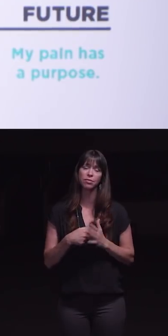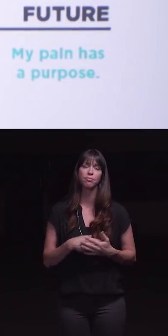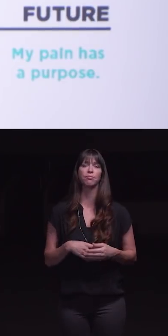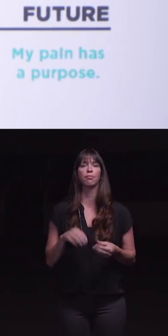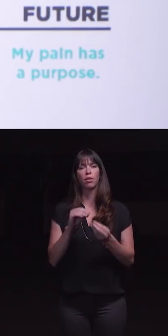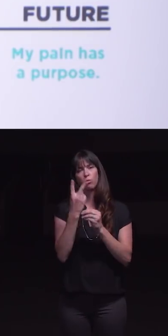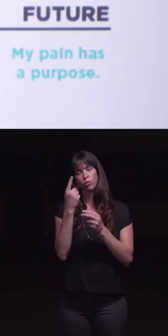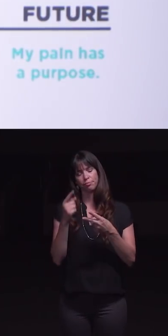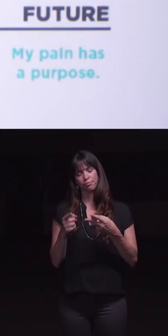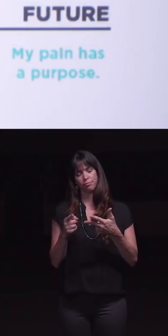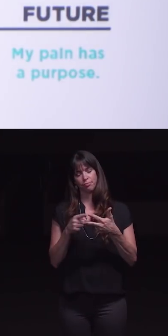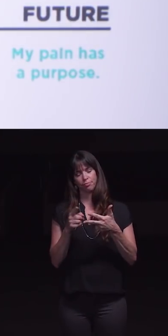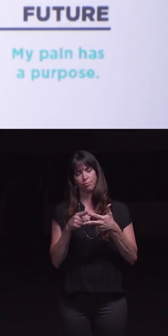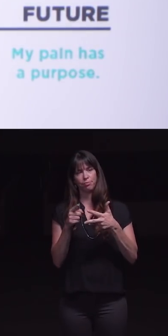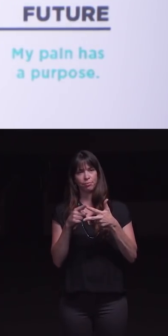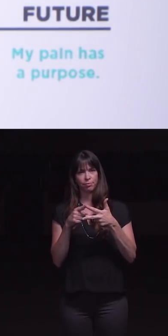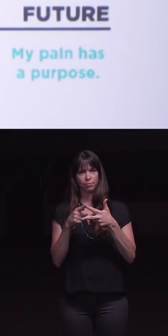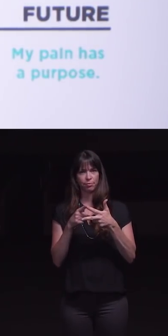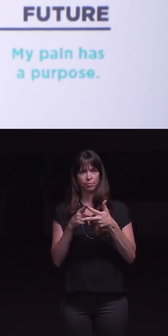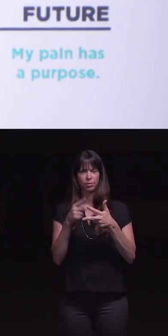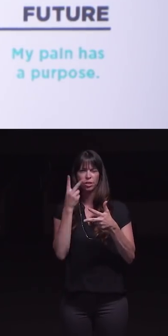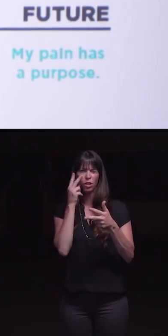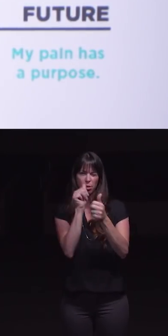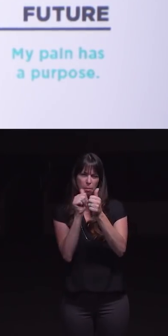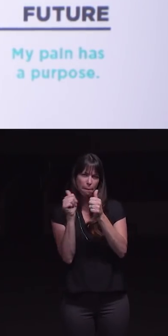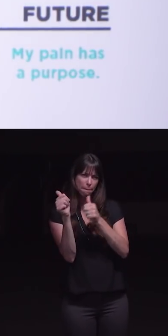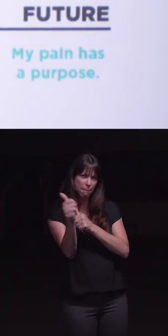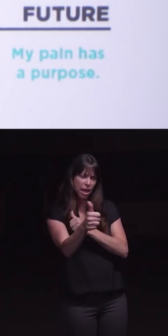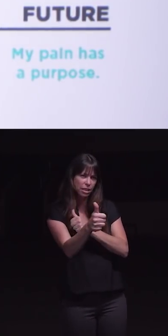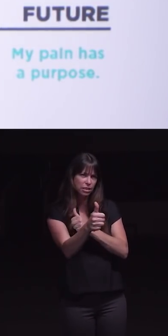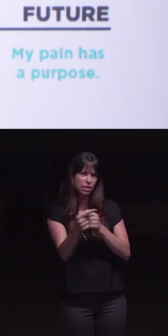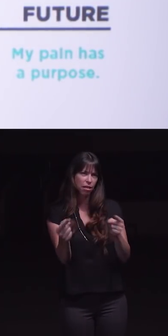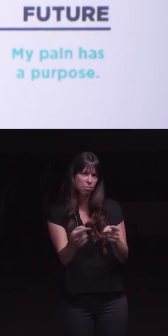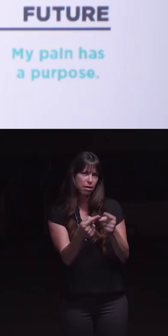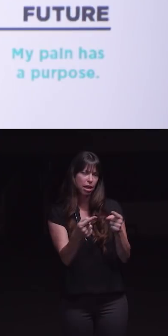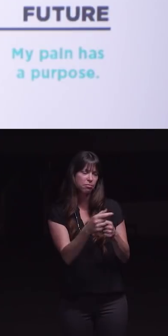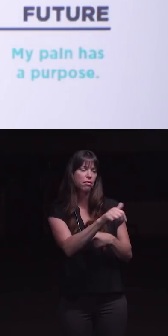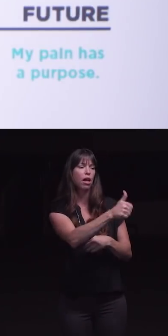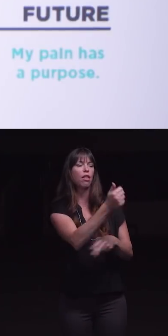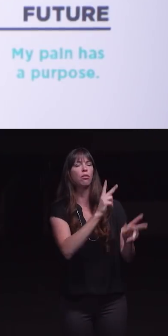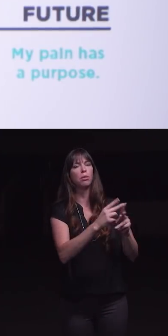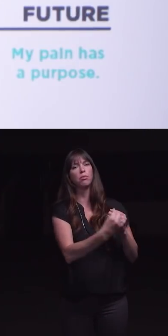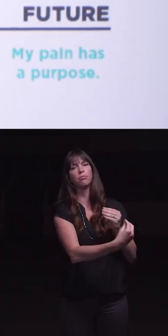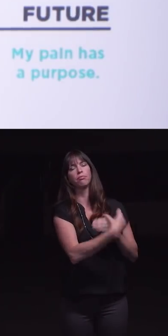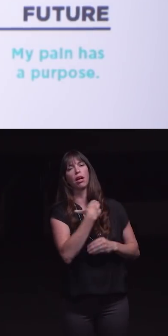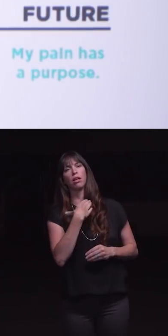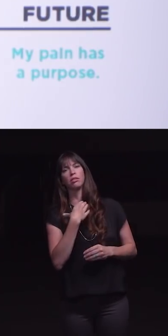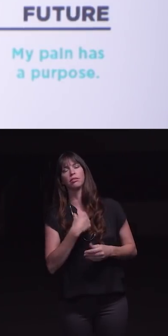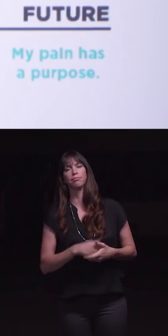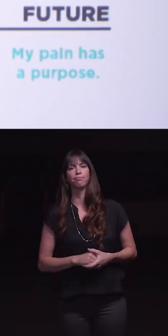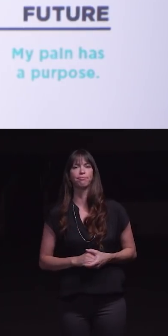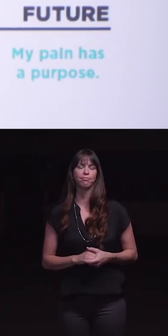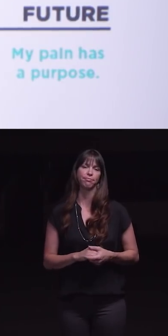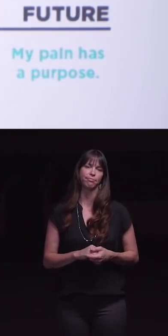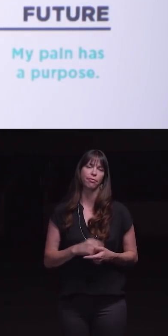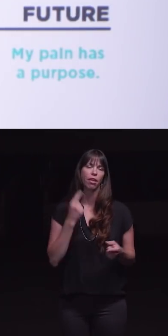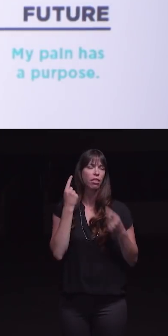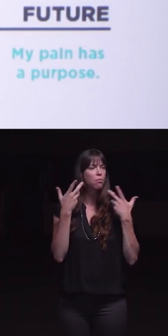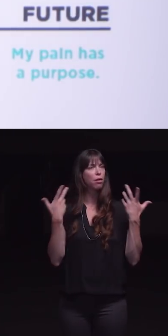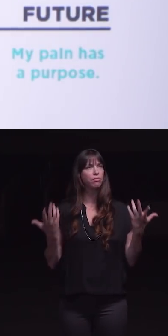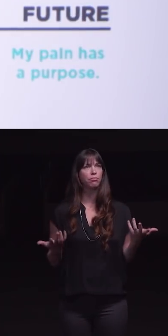first thing. Here's the second. Look past the pain that others have caused. Again, I think